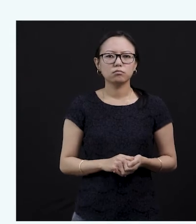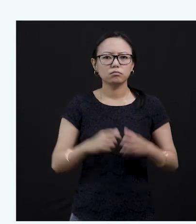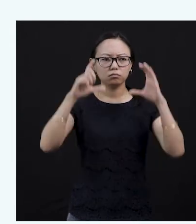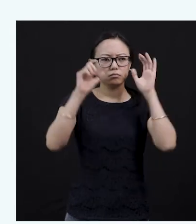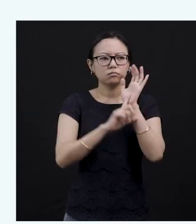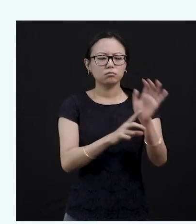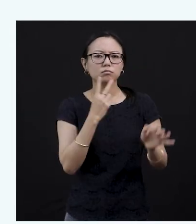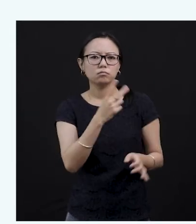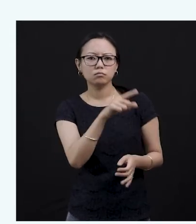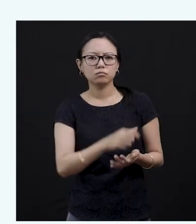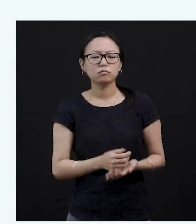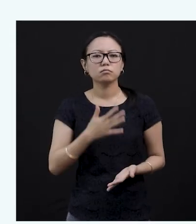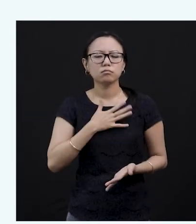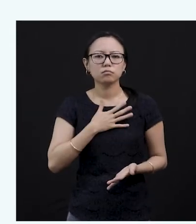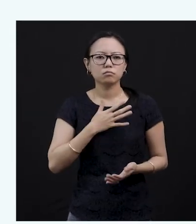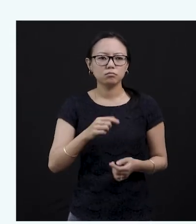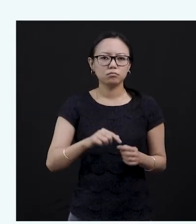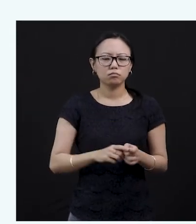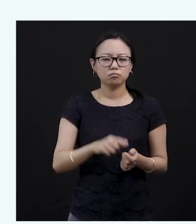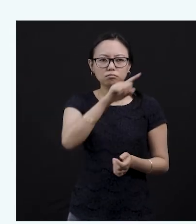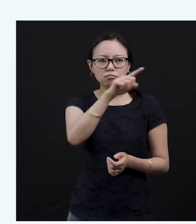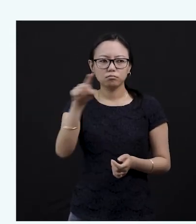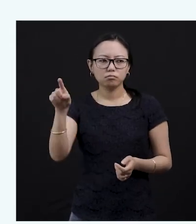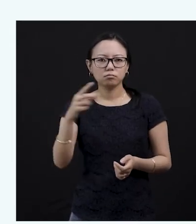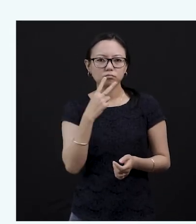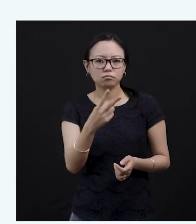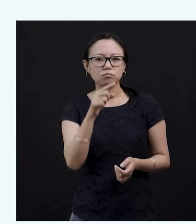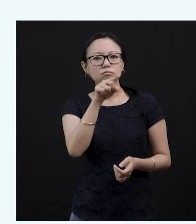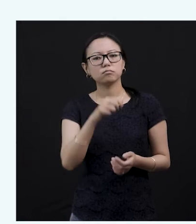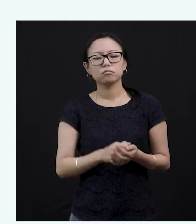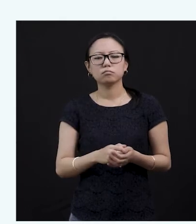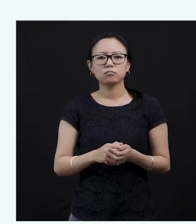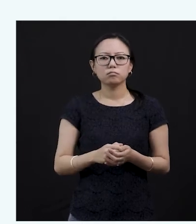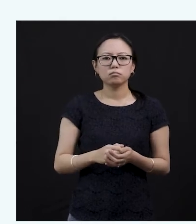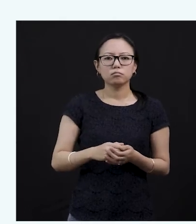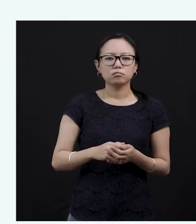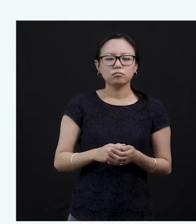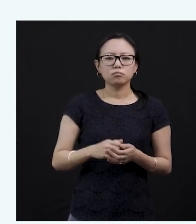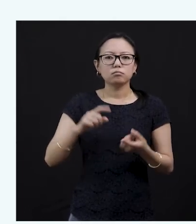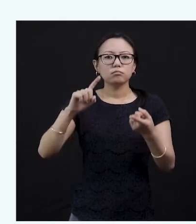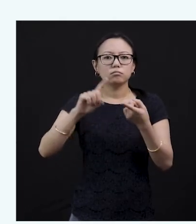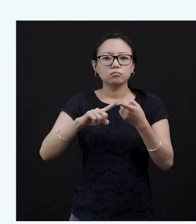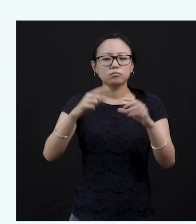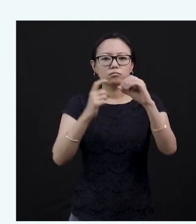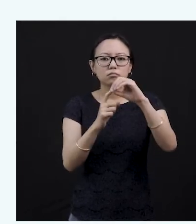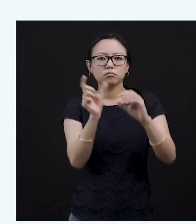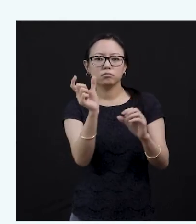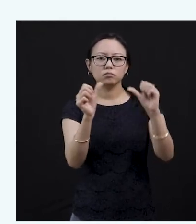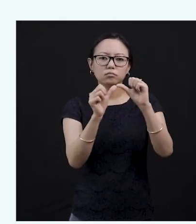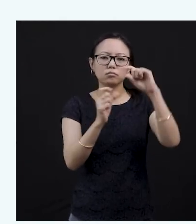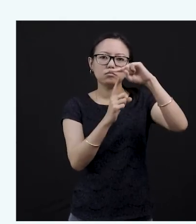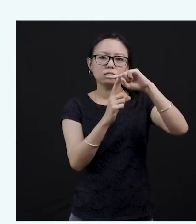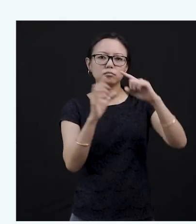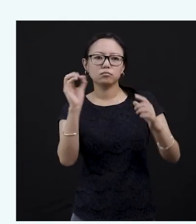line that is separating the earth into 2 parts, right? One at the top,